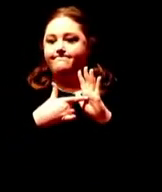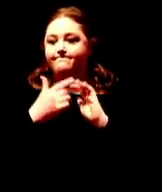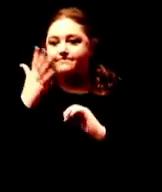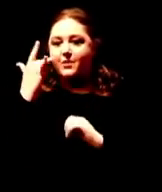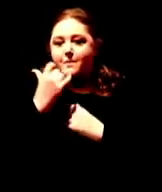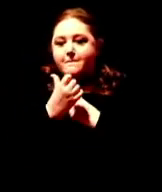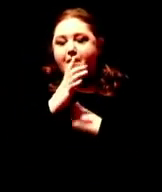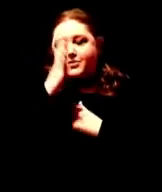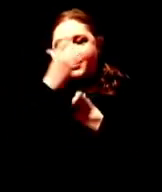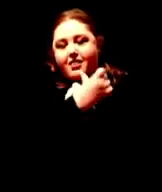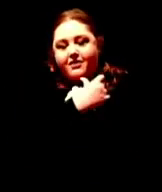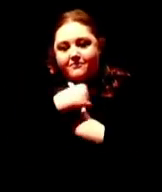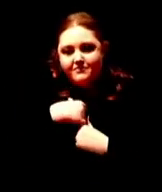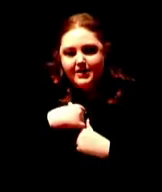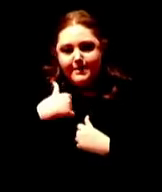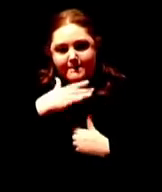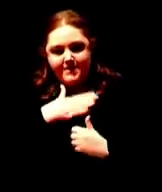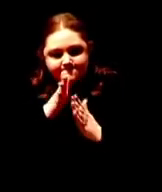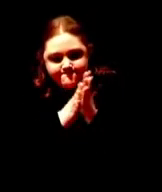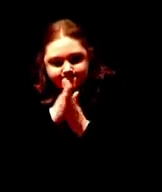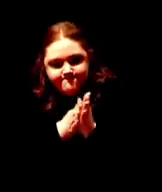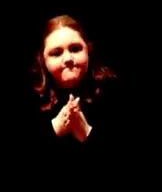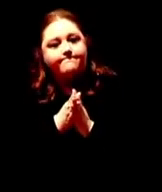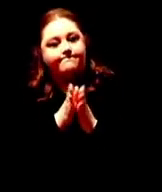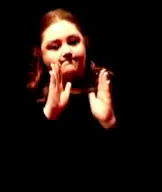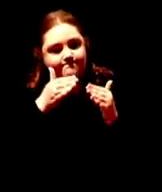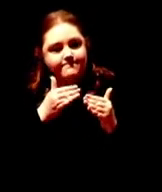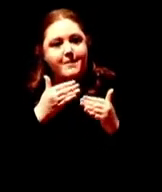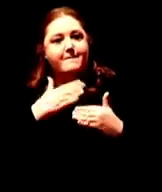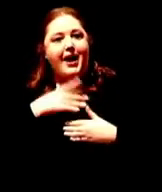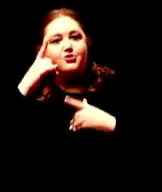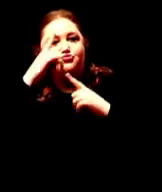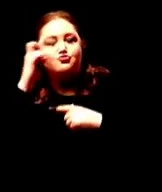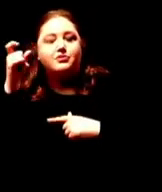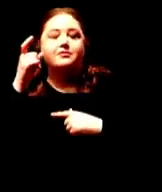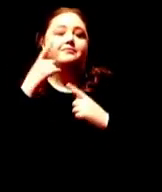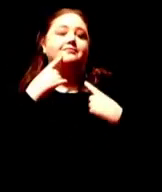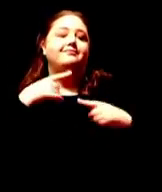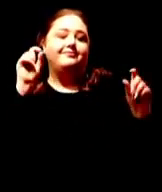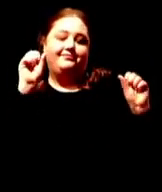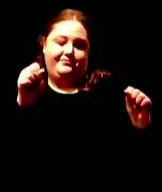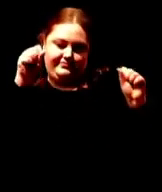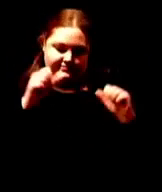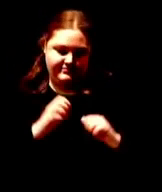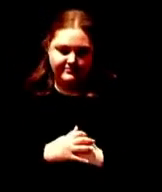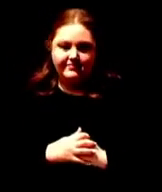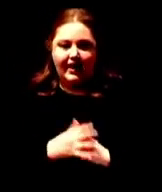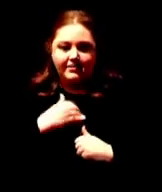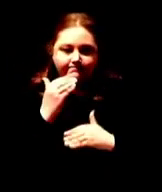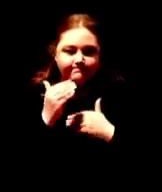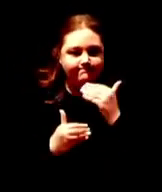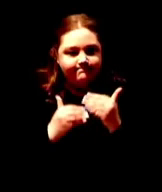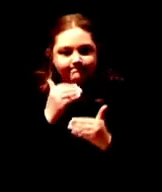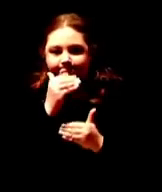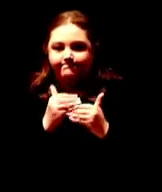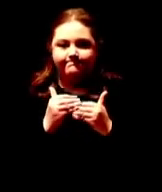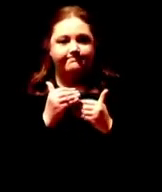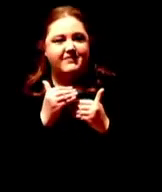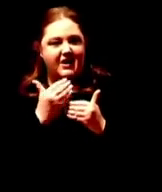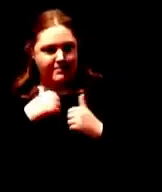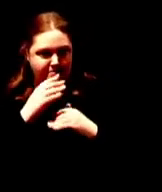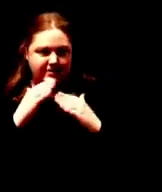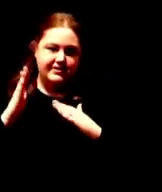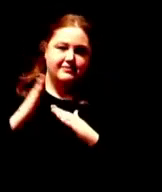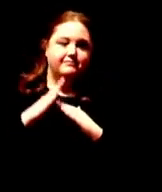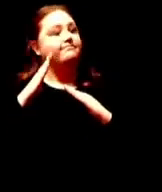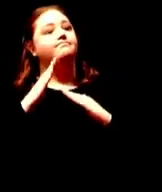loving parents and my determination, I was able to accomplish my dreams. I was able to persevere through it all and come out at the top,